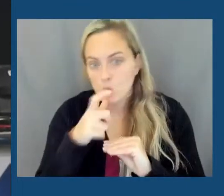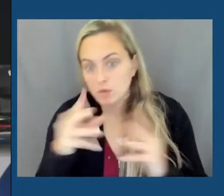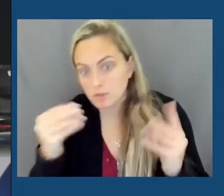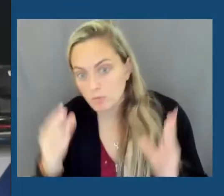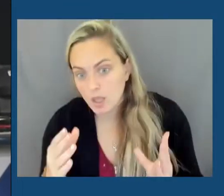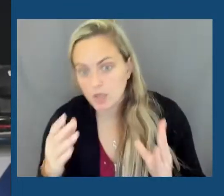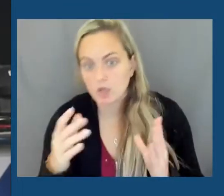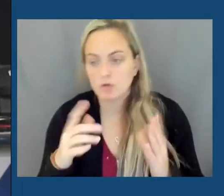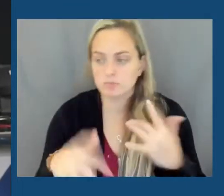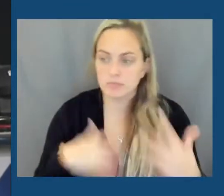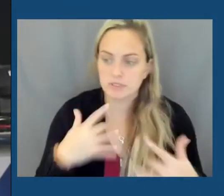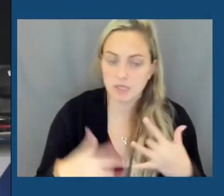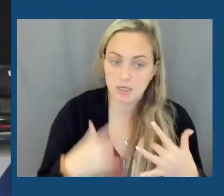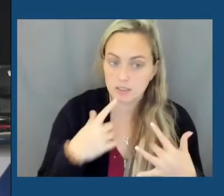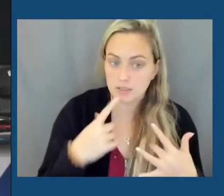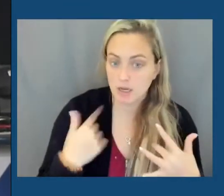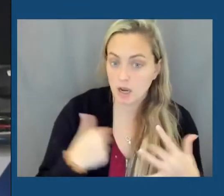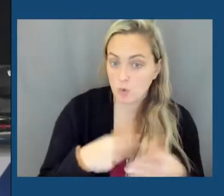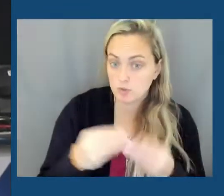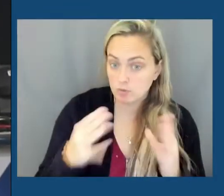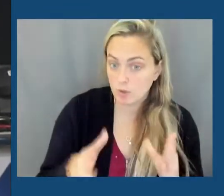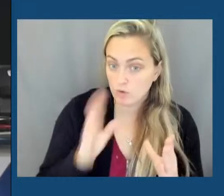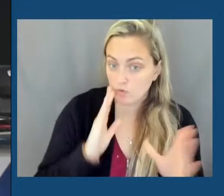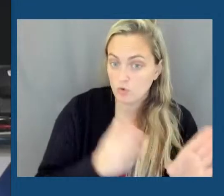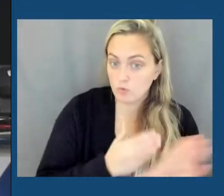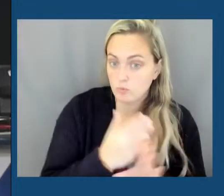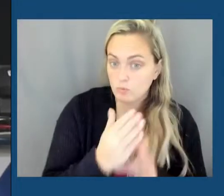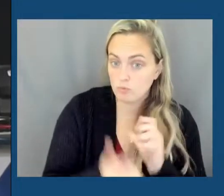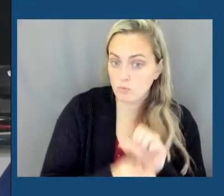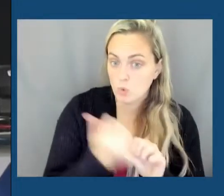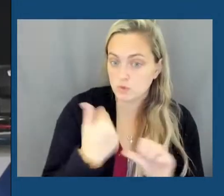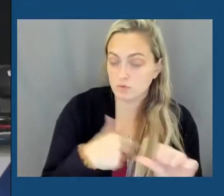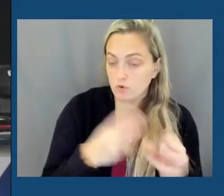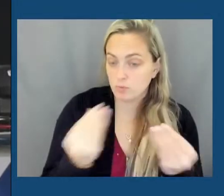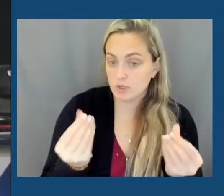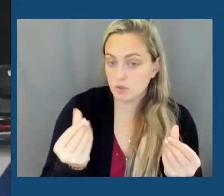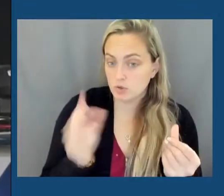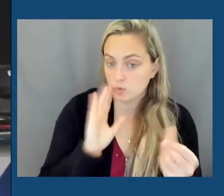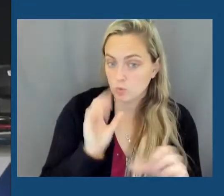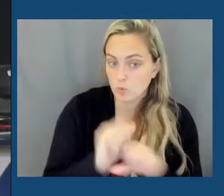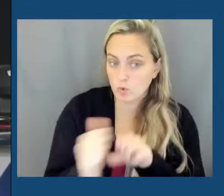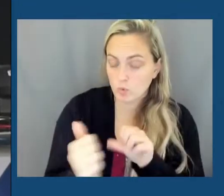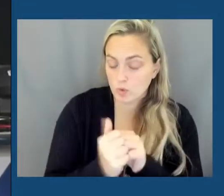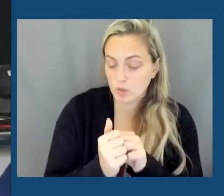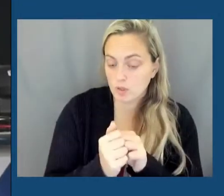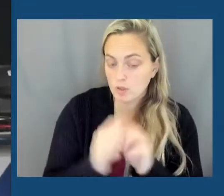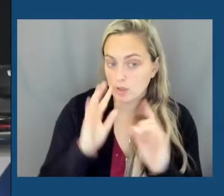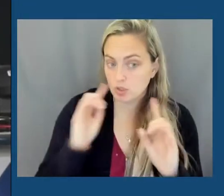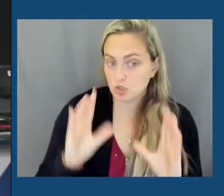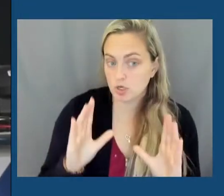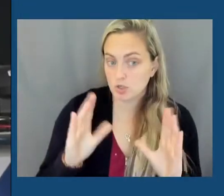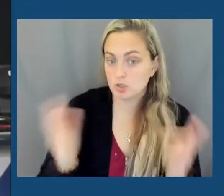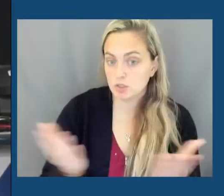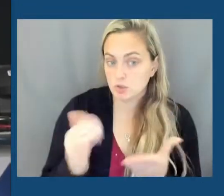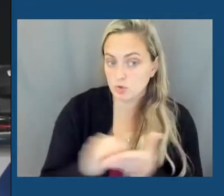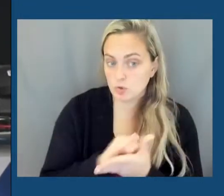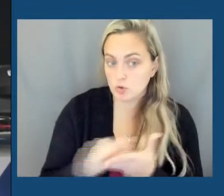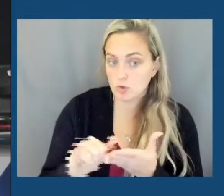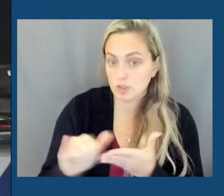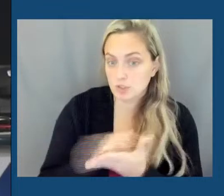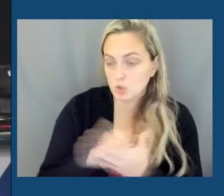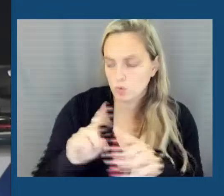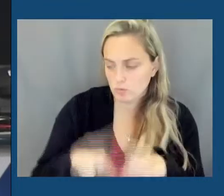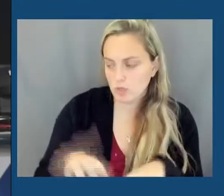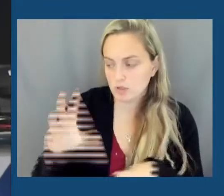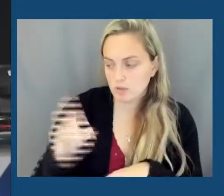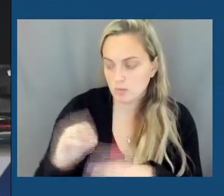I'm excited to say that our supplier for the majority of our materials that we work with educators on here in New York is a New York-based company,